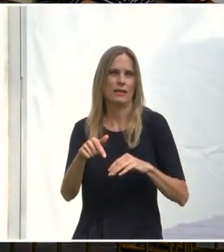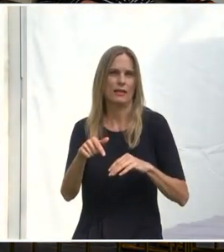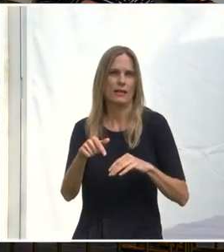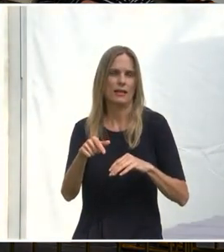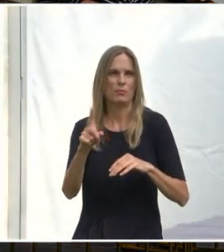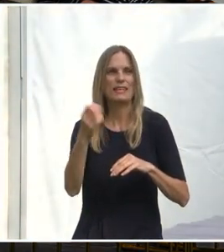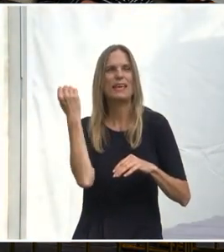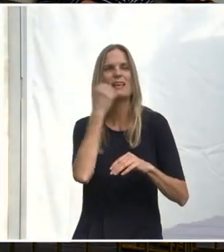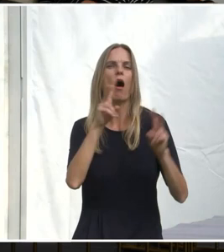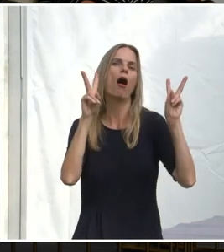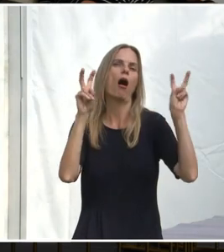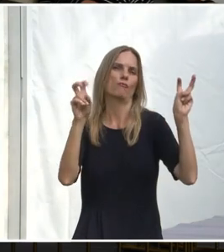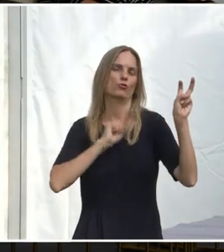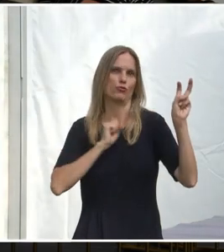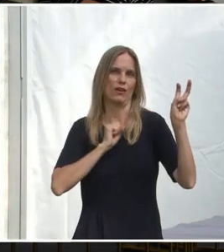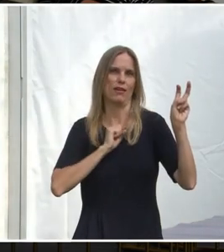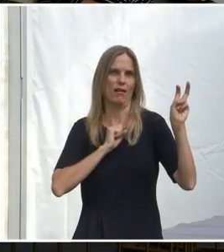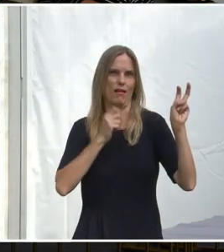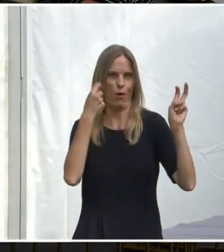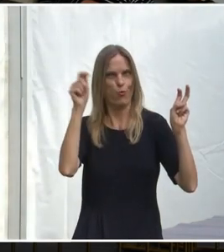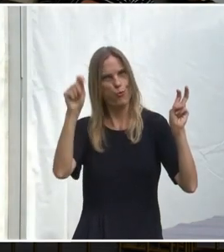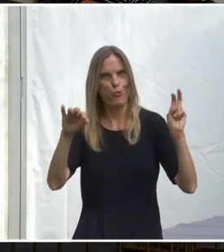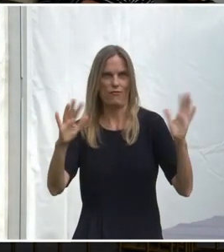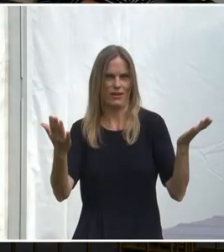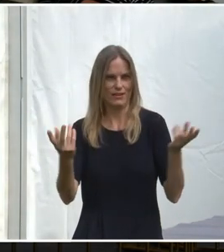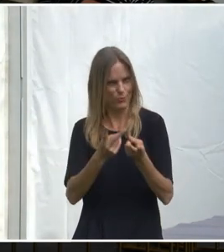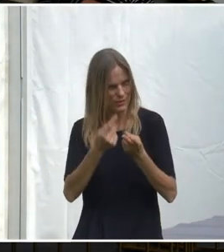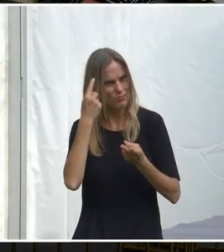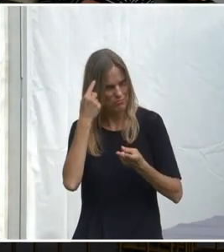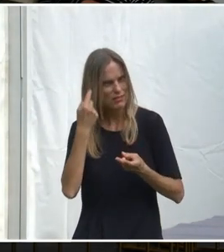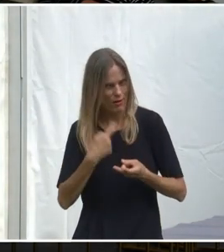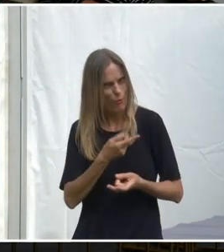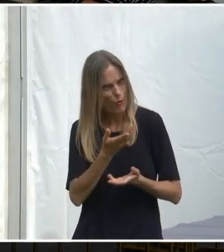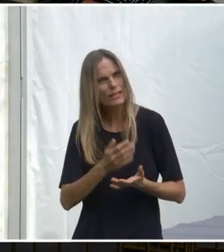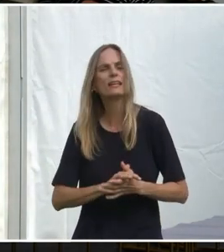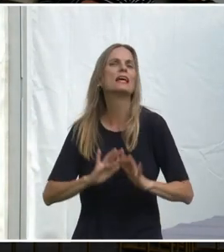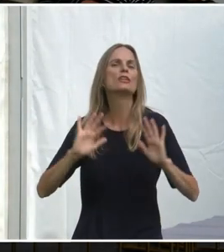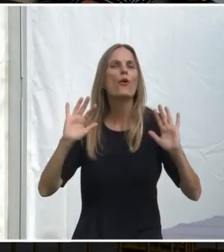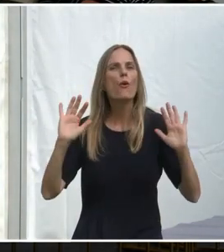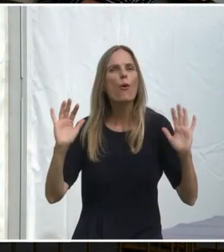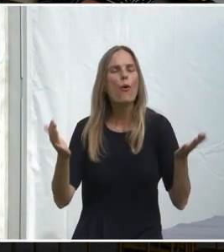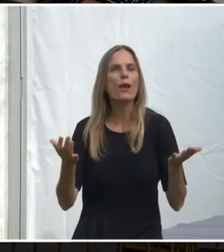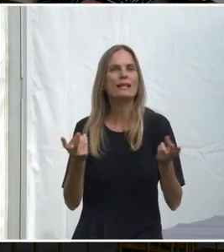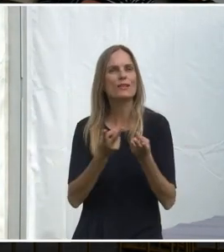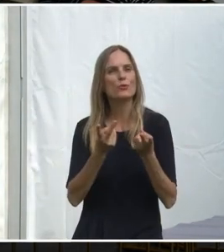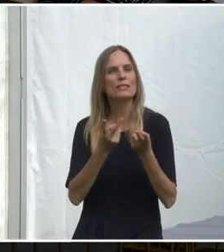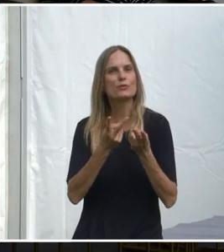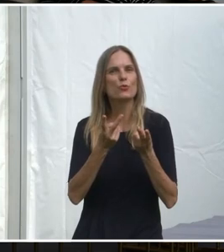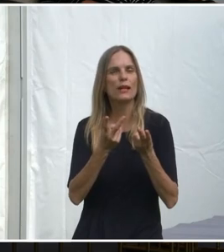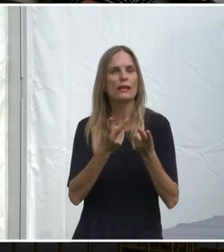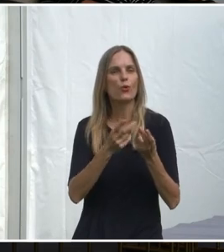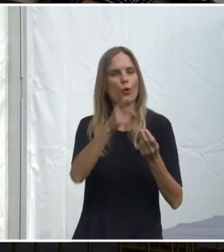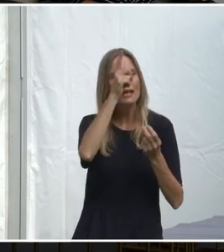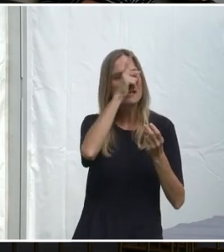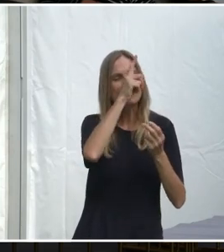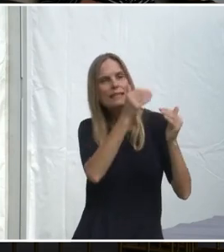nation. Haven't you thought about that? That it will be a layer on top of the local states, because